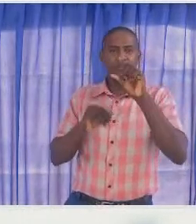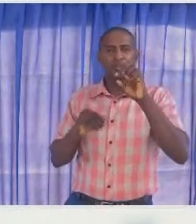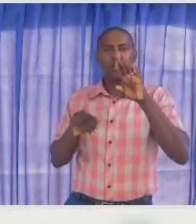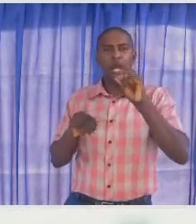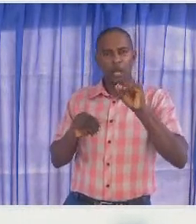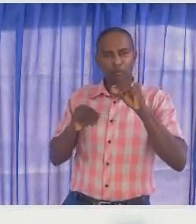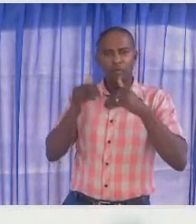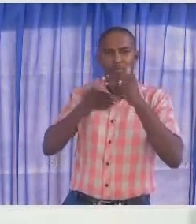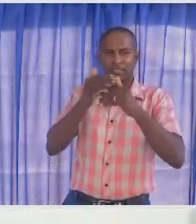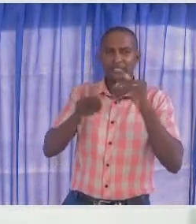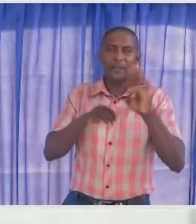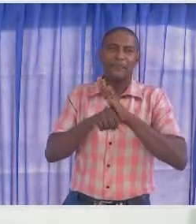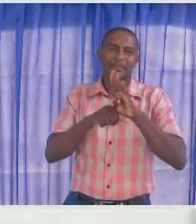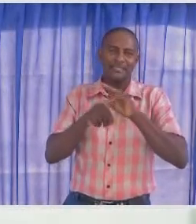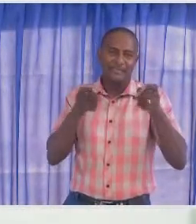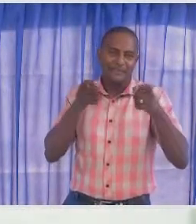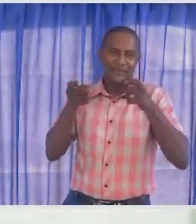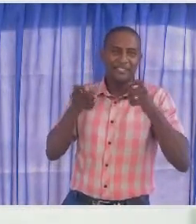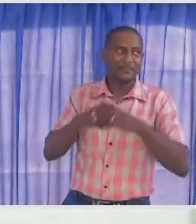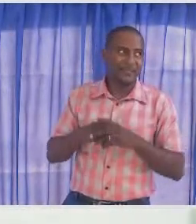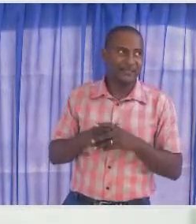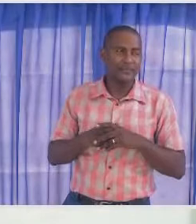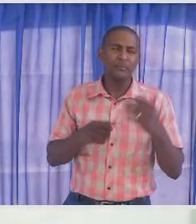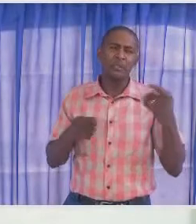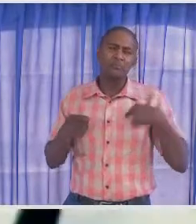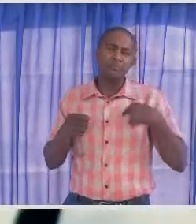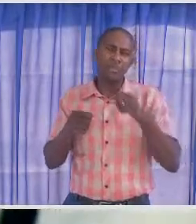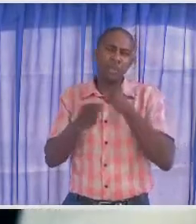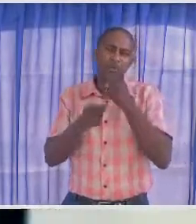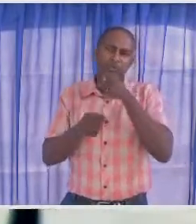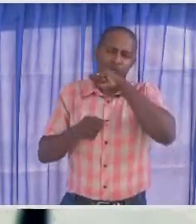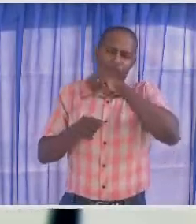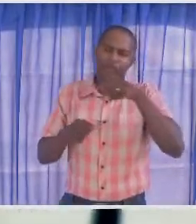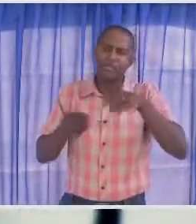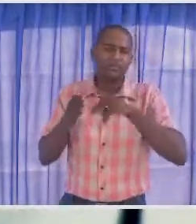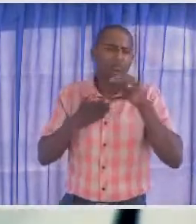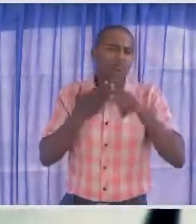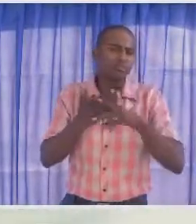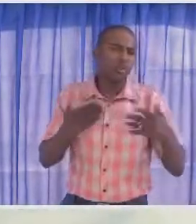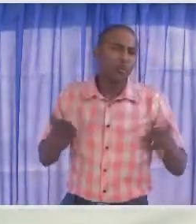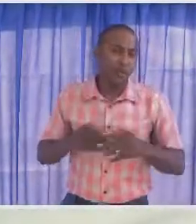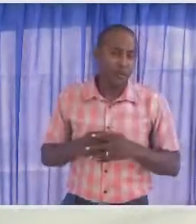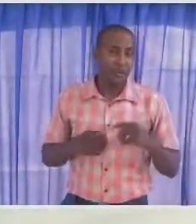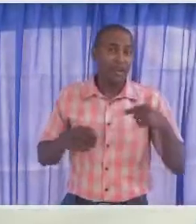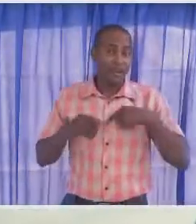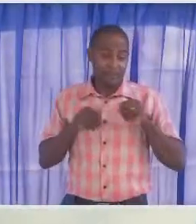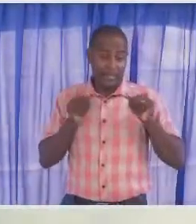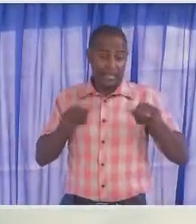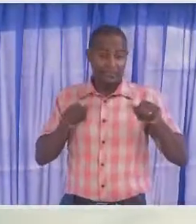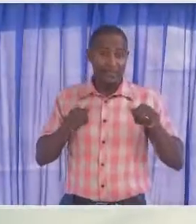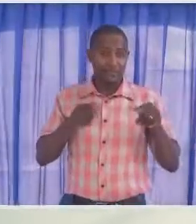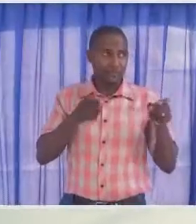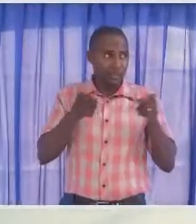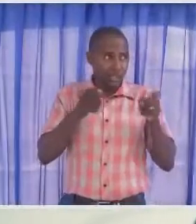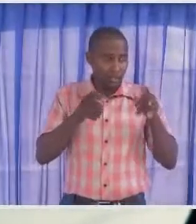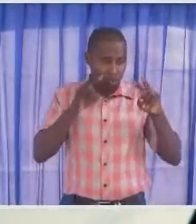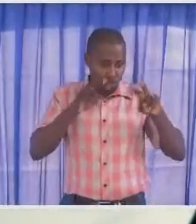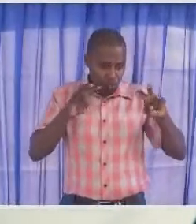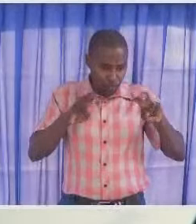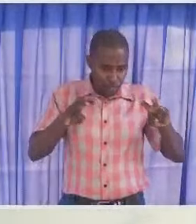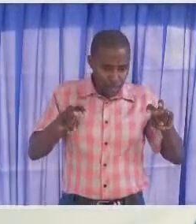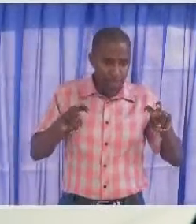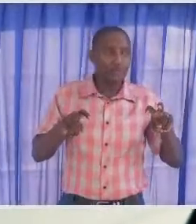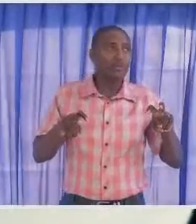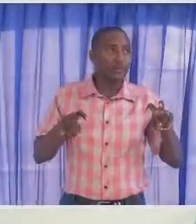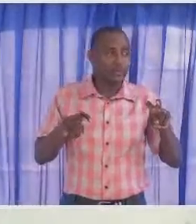Business Management. What I love about this program is that I am able to conduct research,